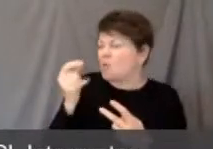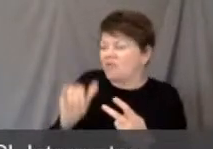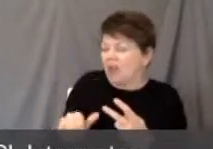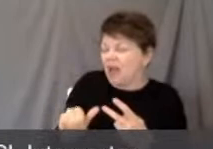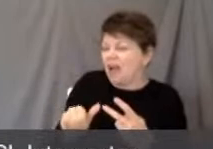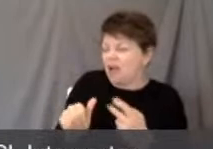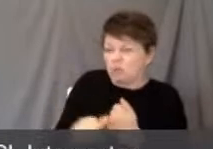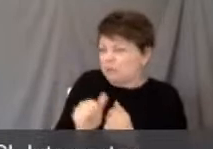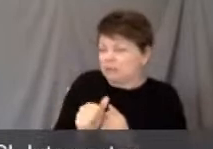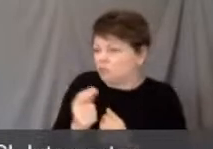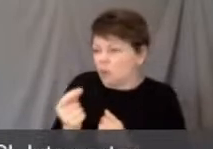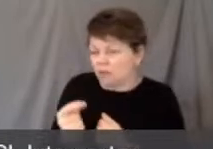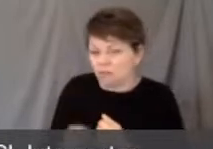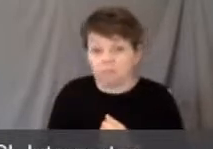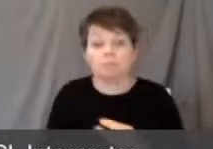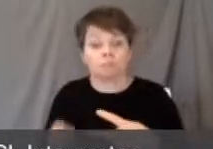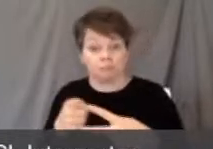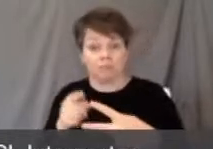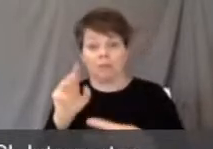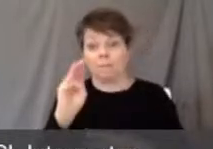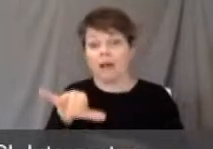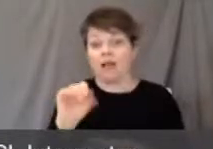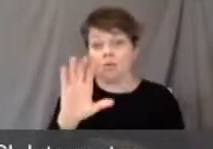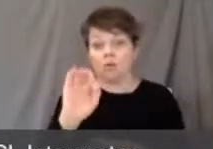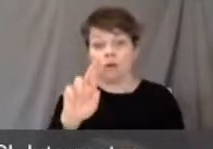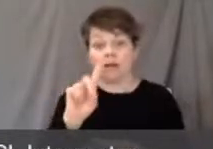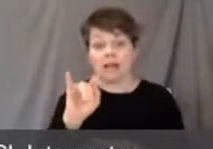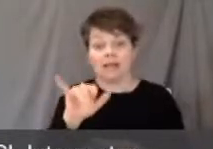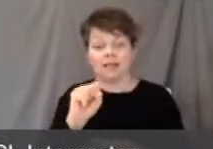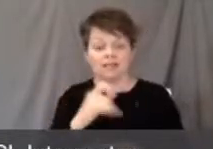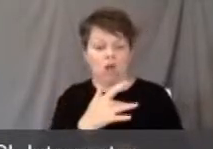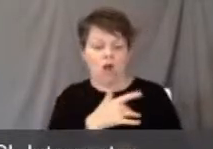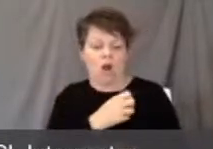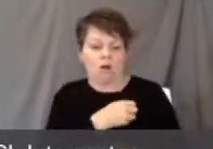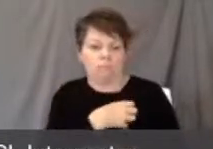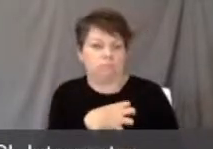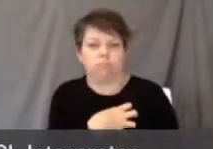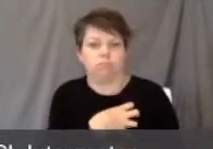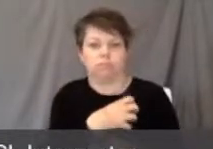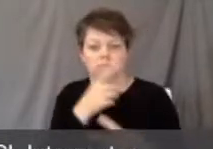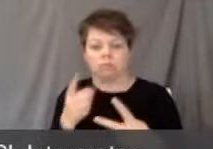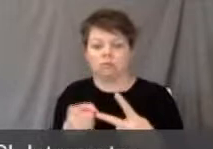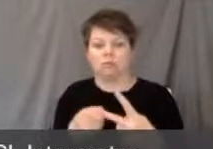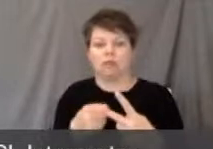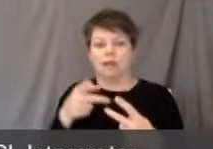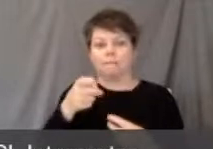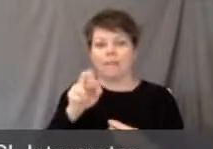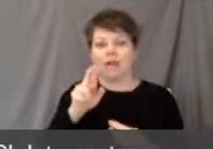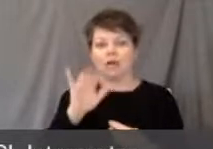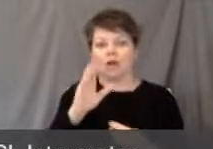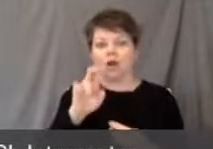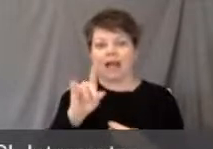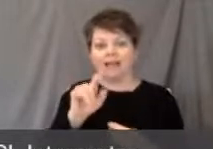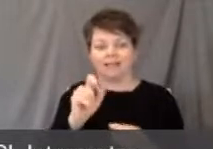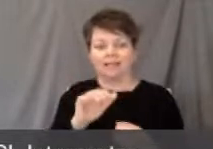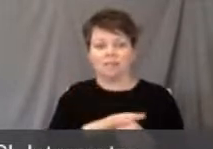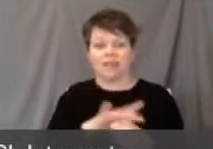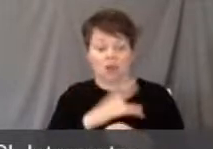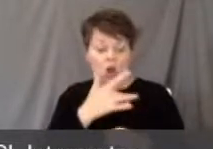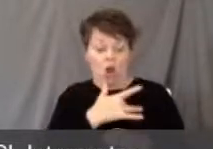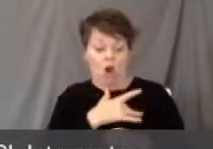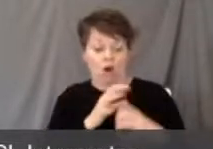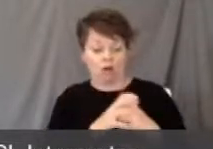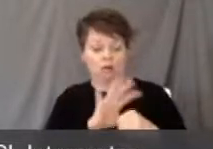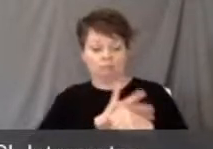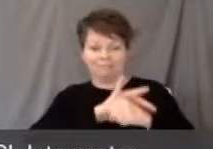Sure. Myocarditis is an inflammation of the heart muscle, and pericarditis is an inflammation of the lining of the heart. And we typically have been just kind of lumping them